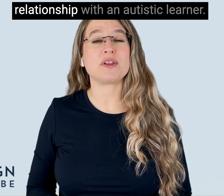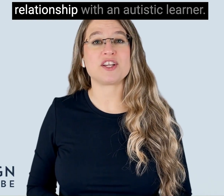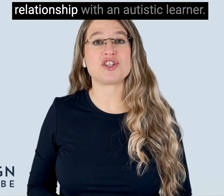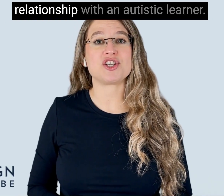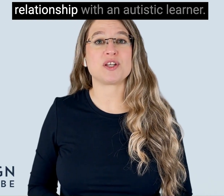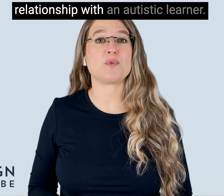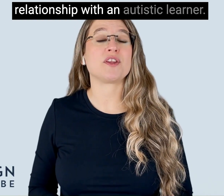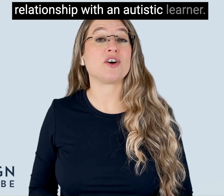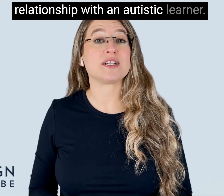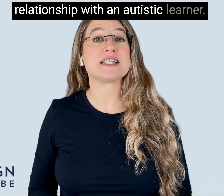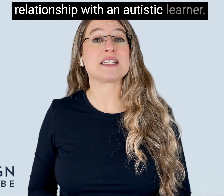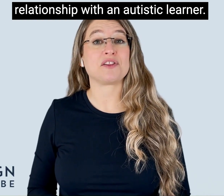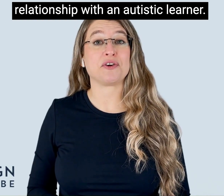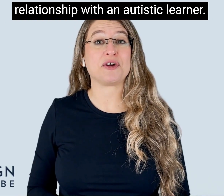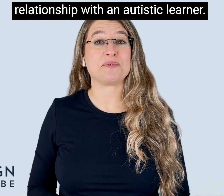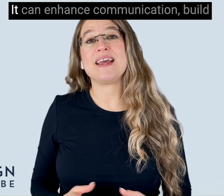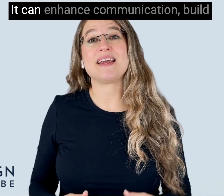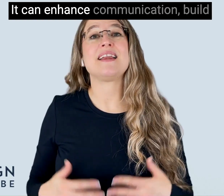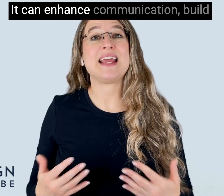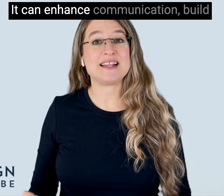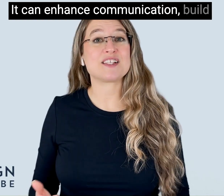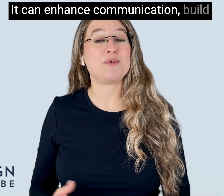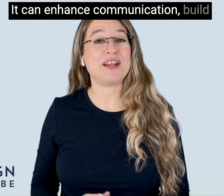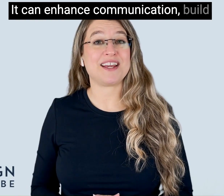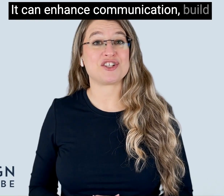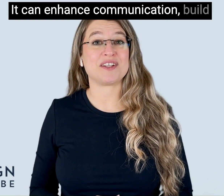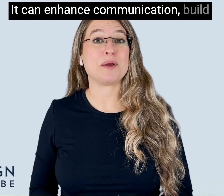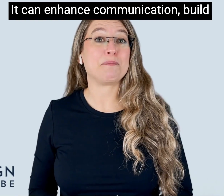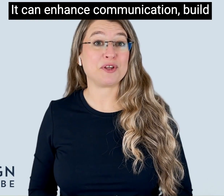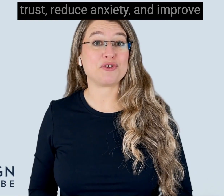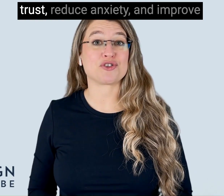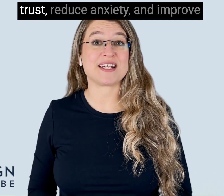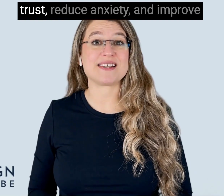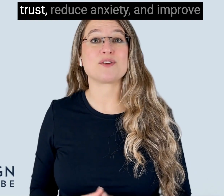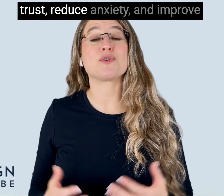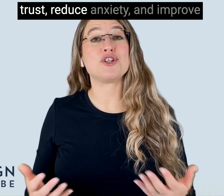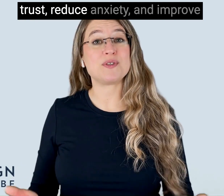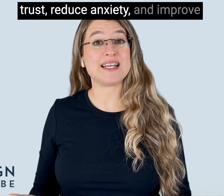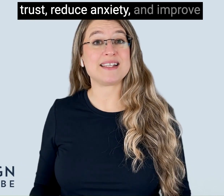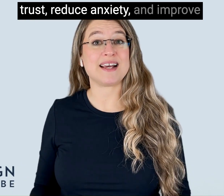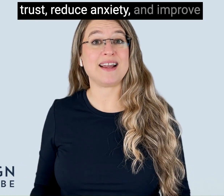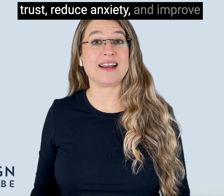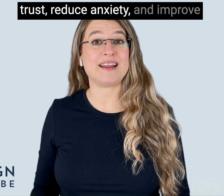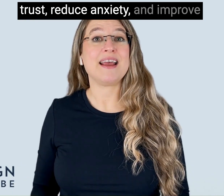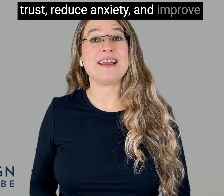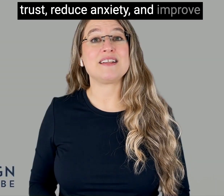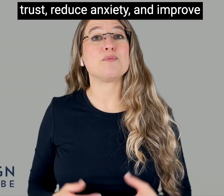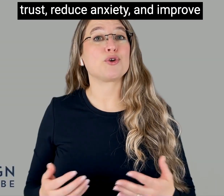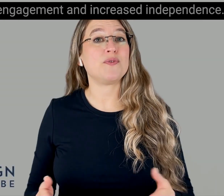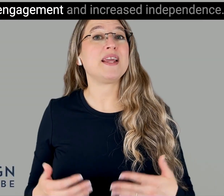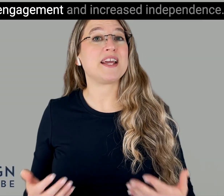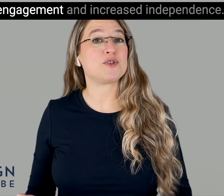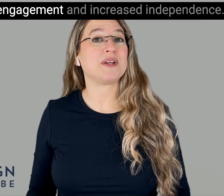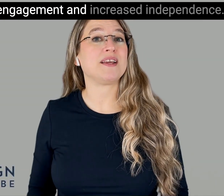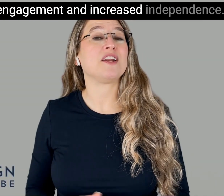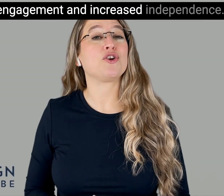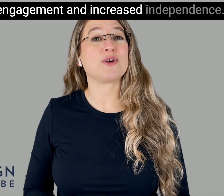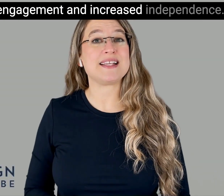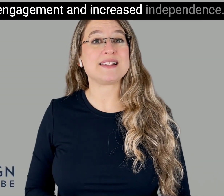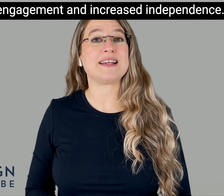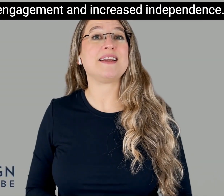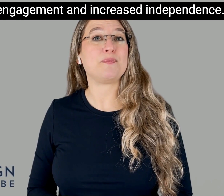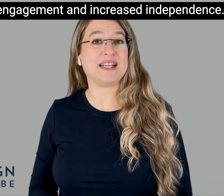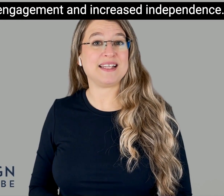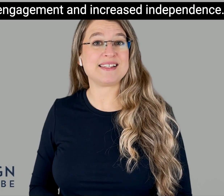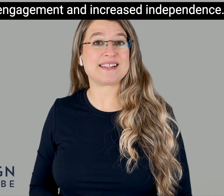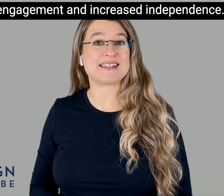improving relationship with an autistic learner. It can enhance communication, build trust, reduce anxiety, and improve engagement and